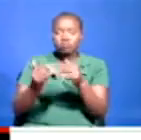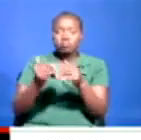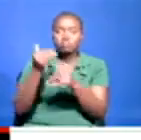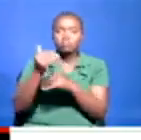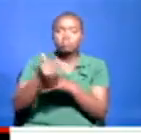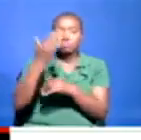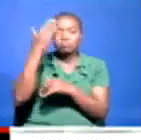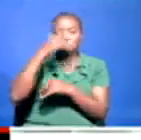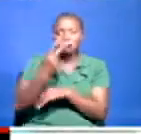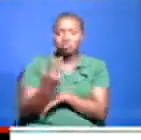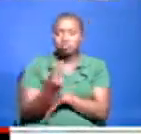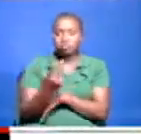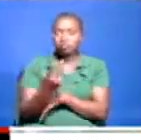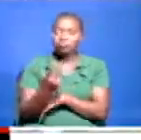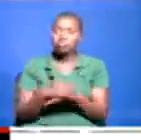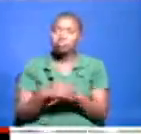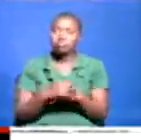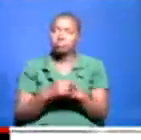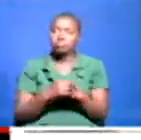2 days.